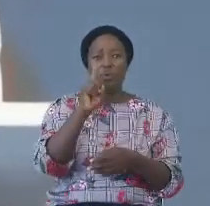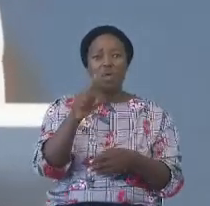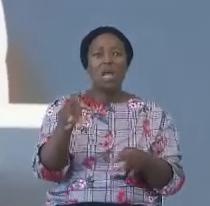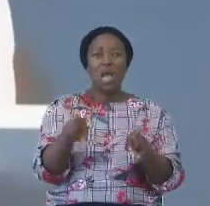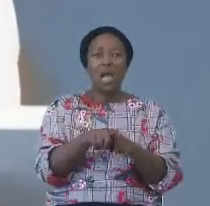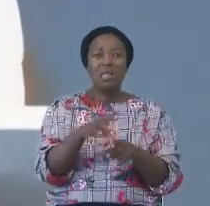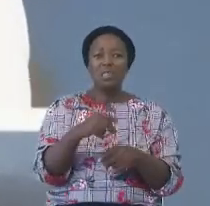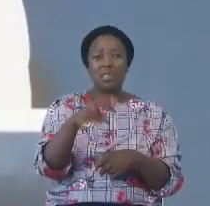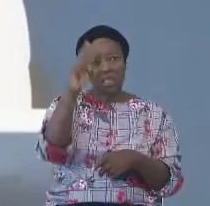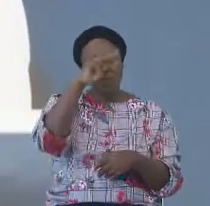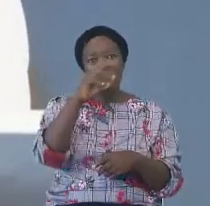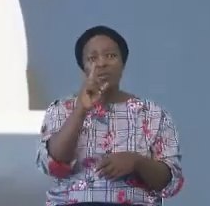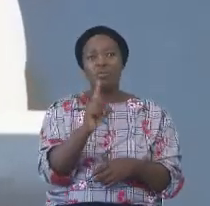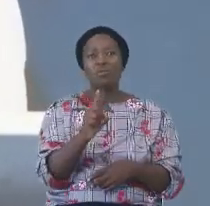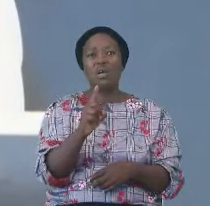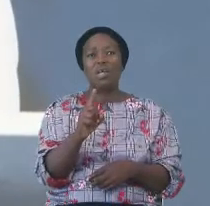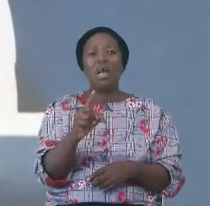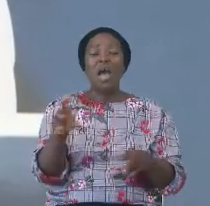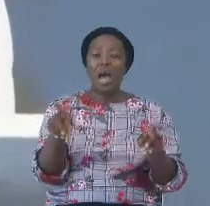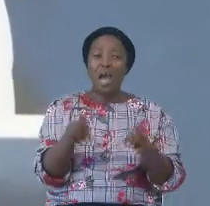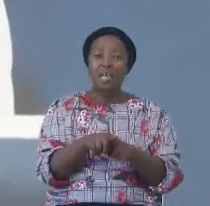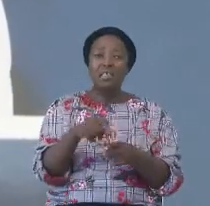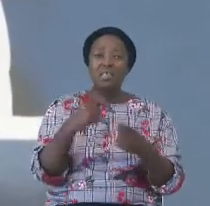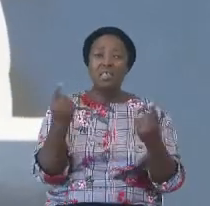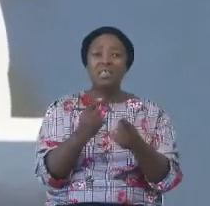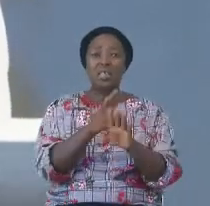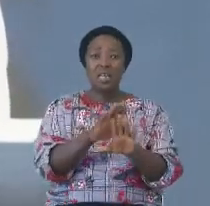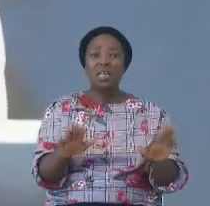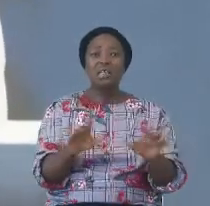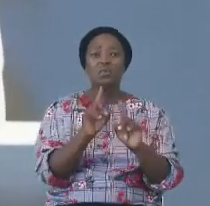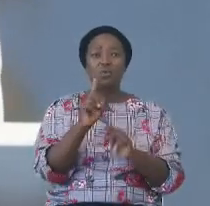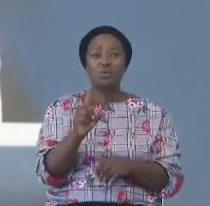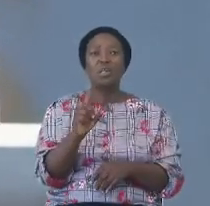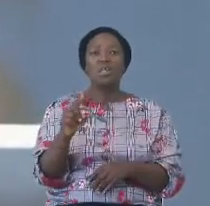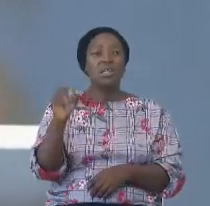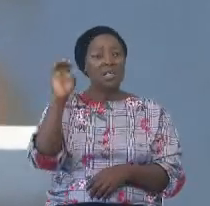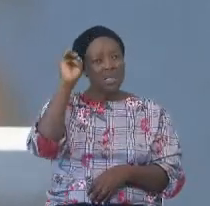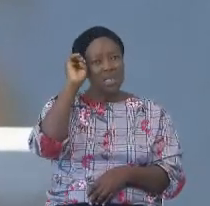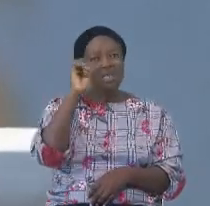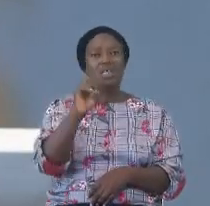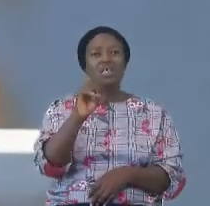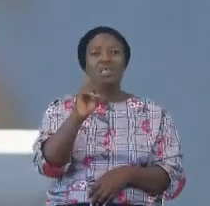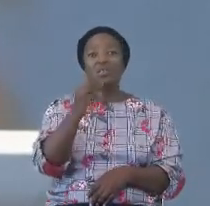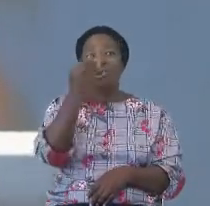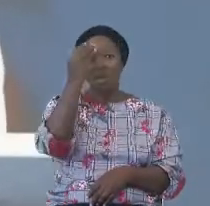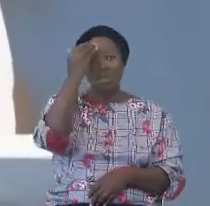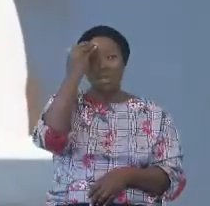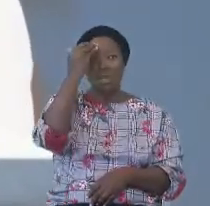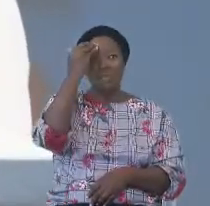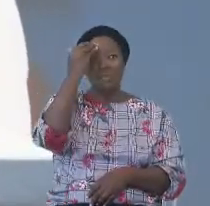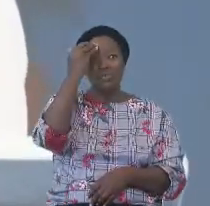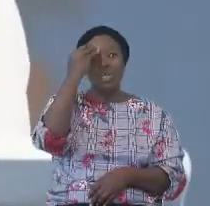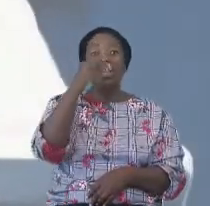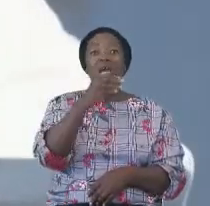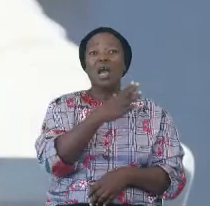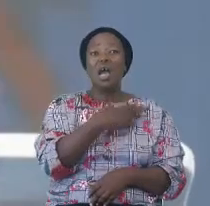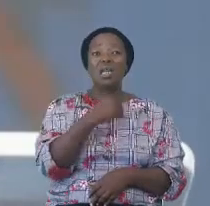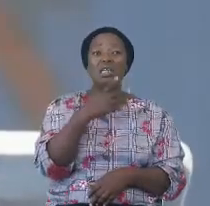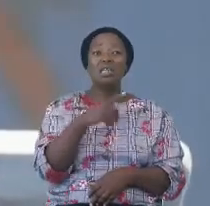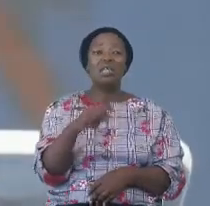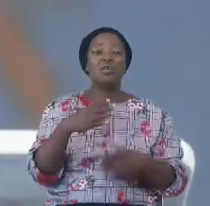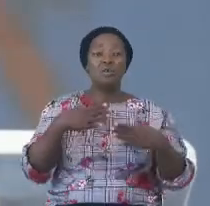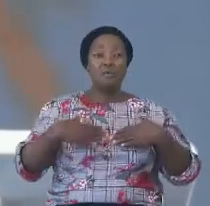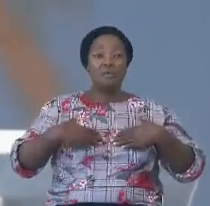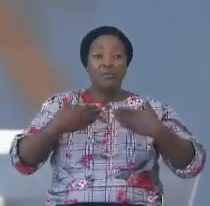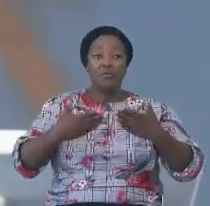as the righteous one, as the pure one, as the innocent one, as the sinless one.